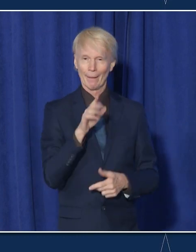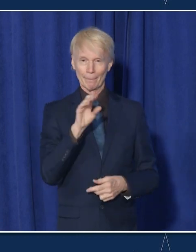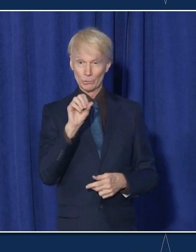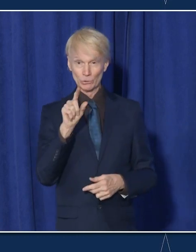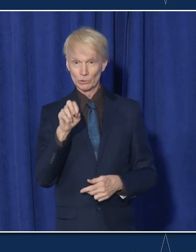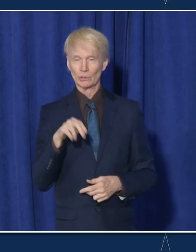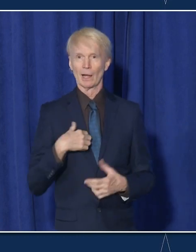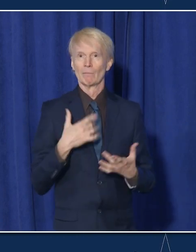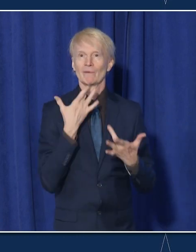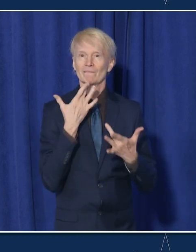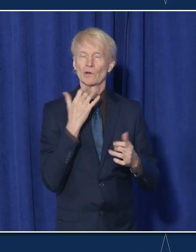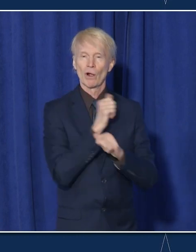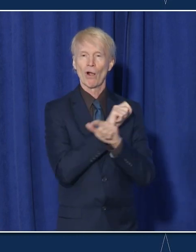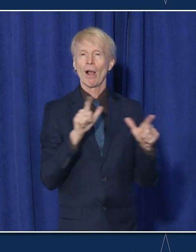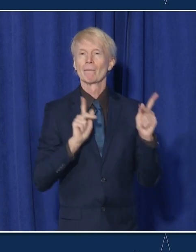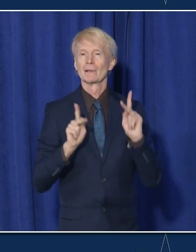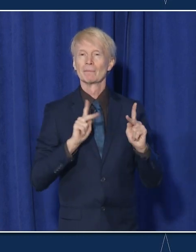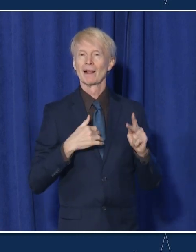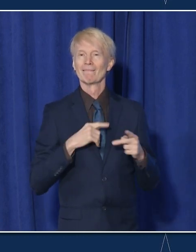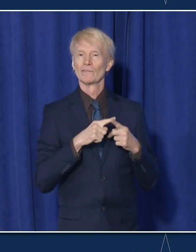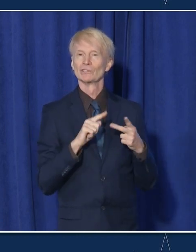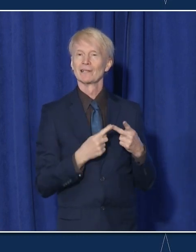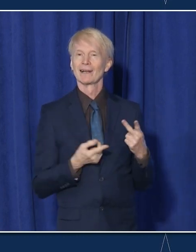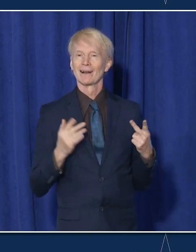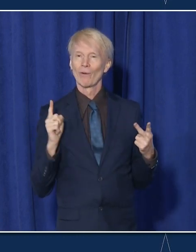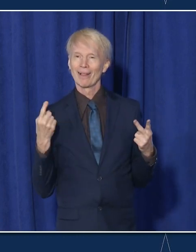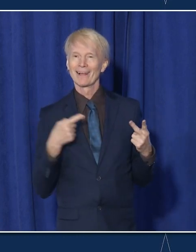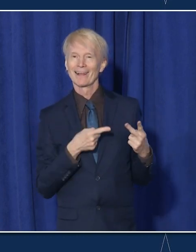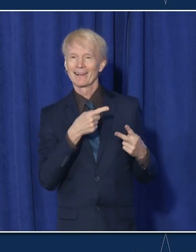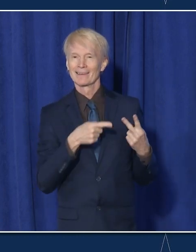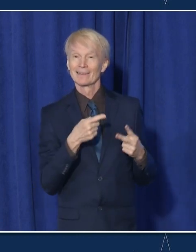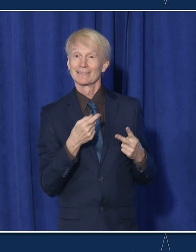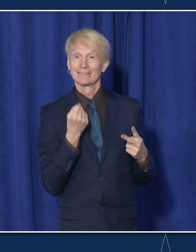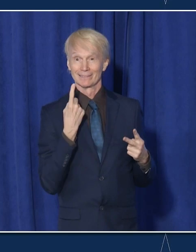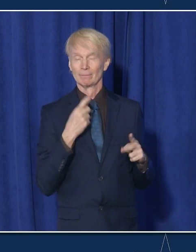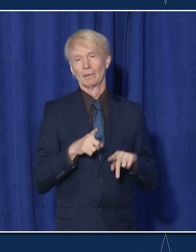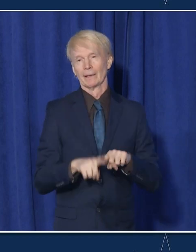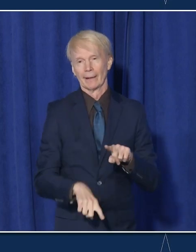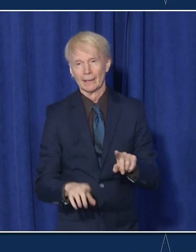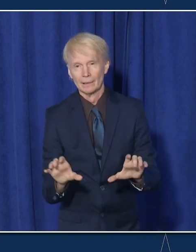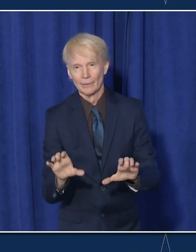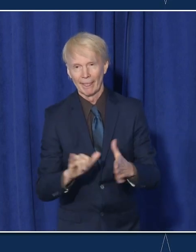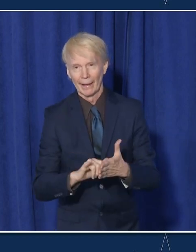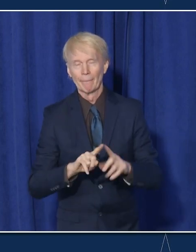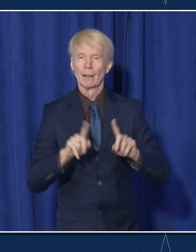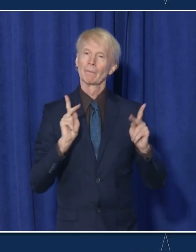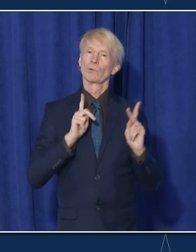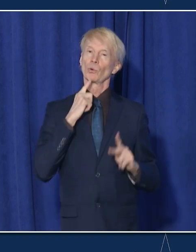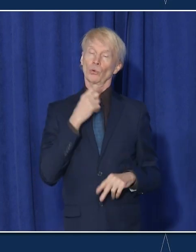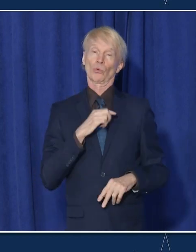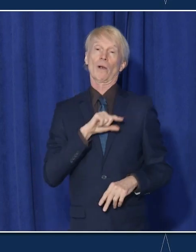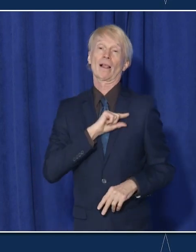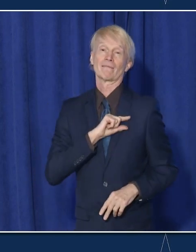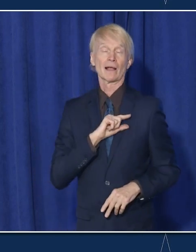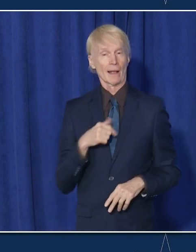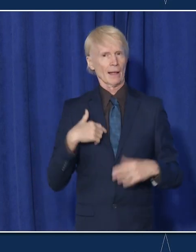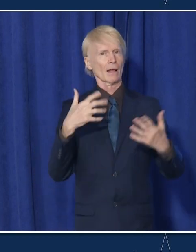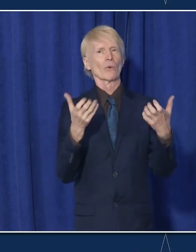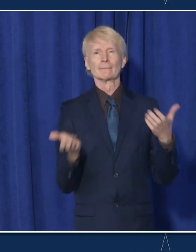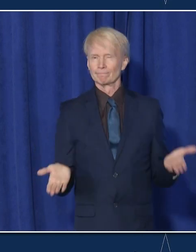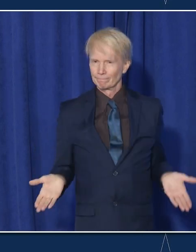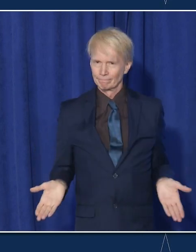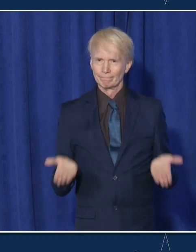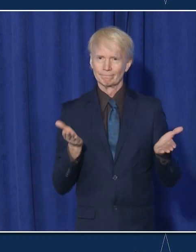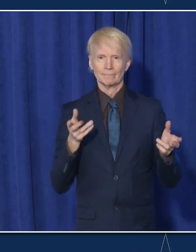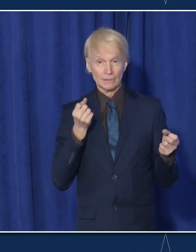had their first and second dose, right? But you can't. And so for people who are eligible, I really want folks